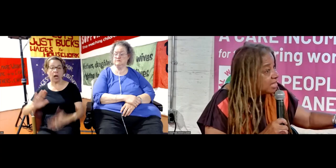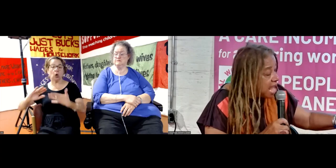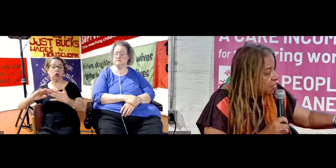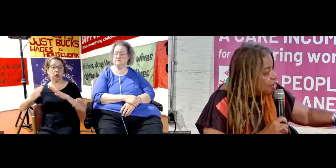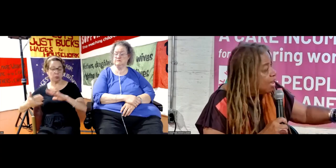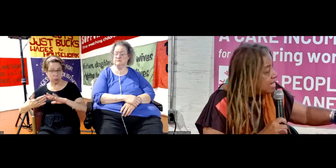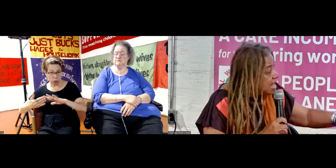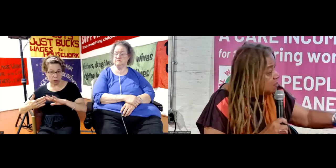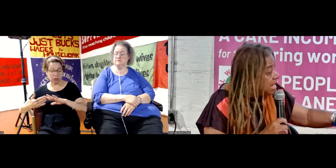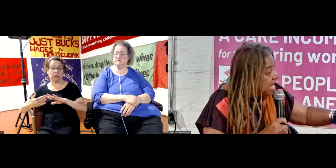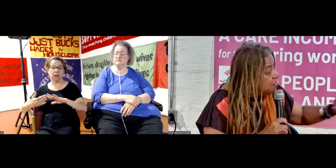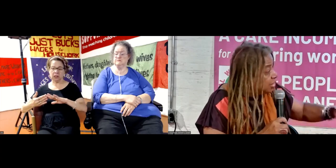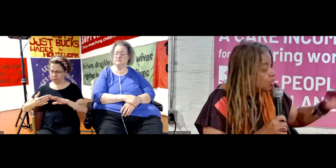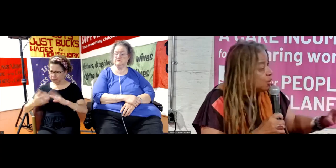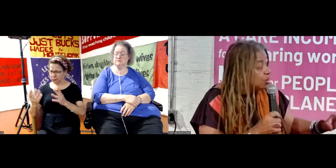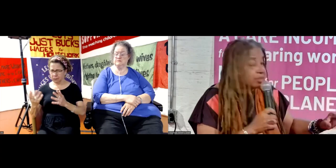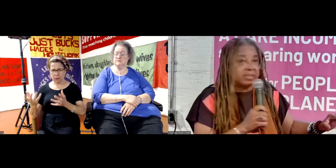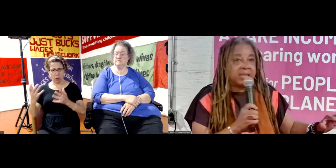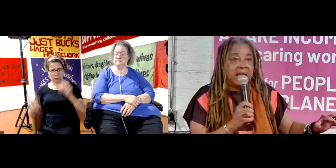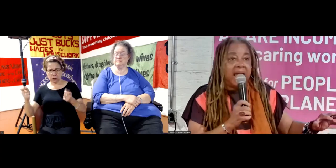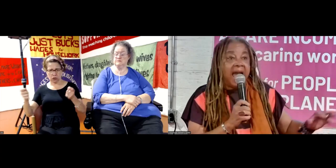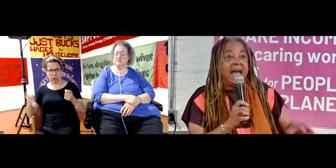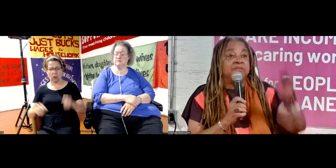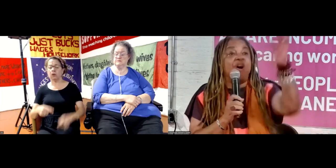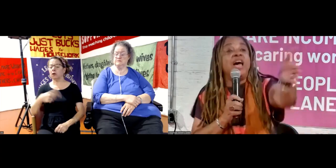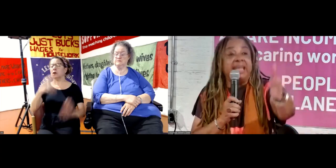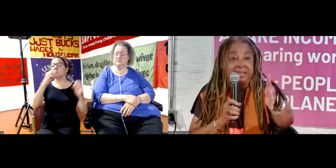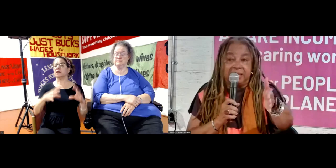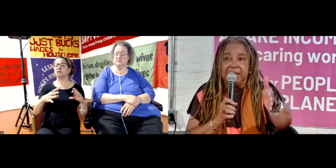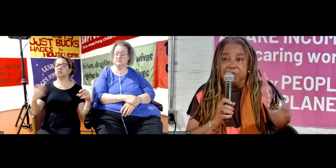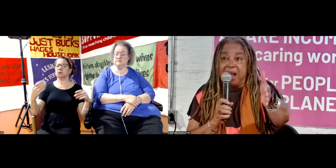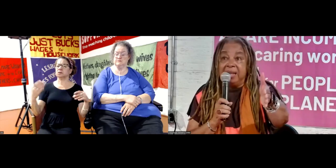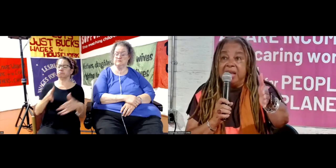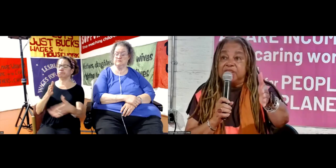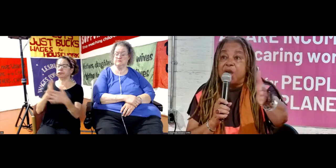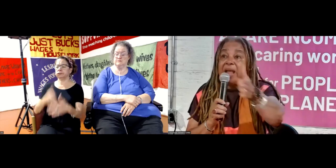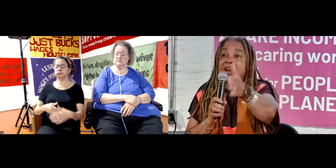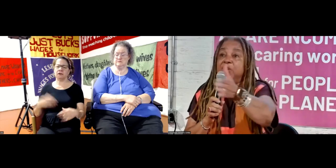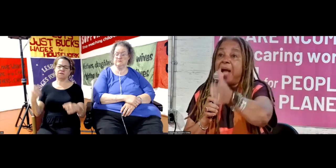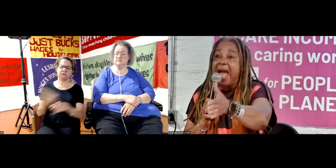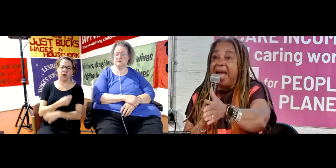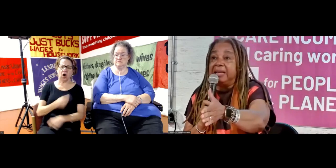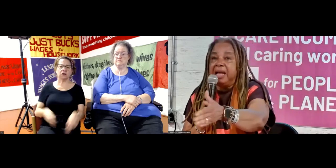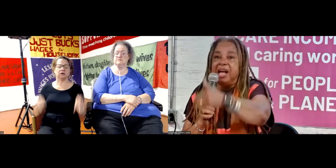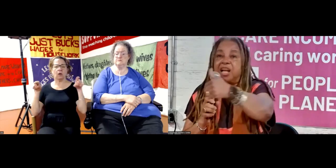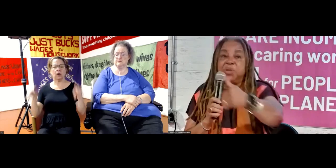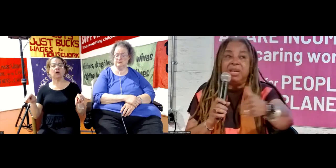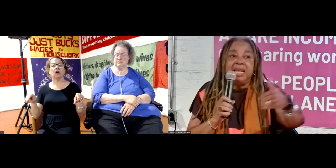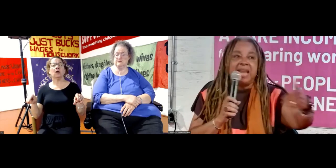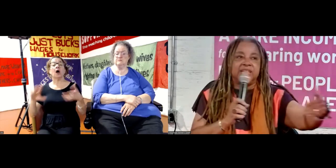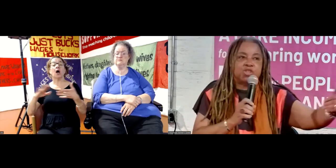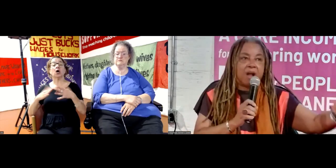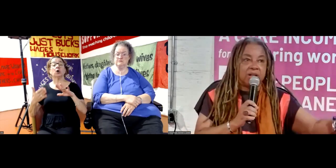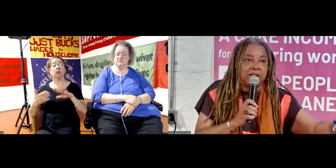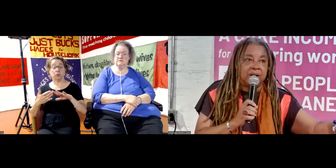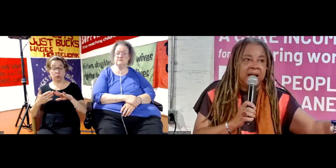trying to take their autonomy in the schools and fought it, right? So here you had a